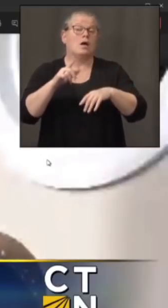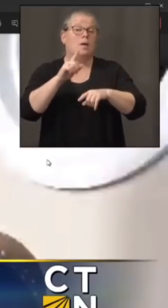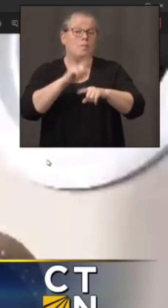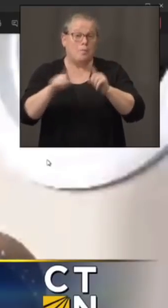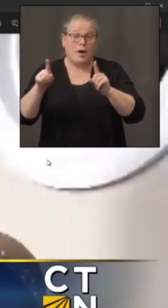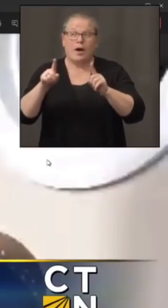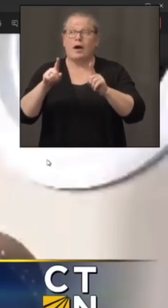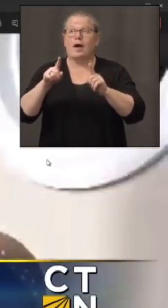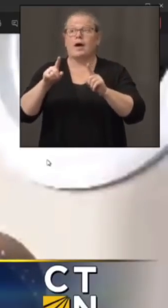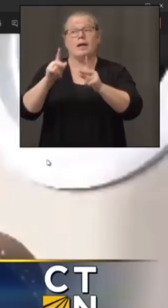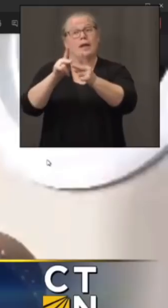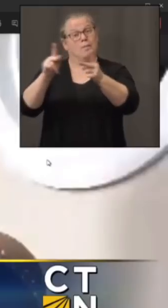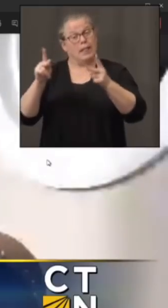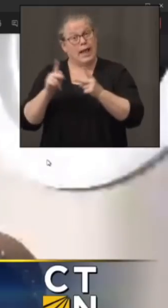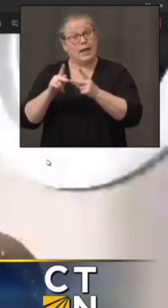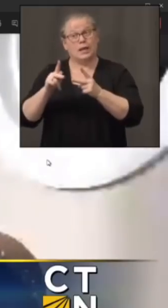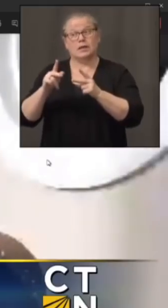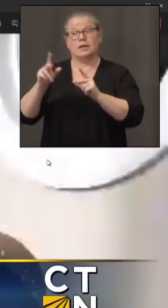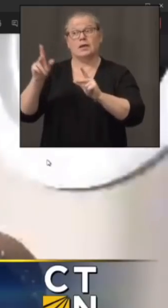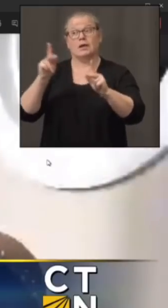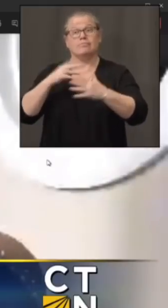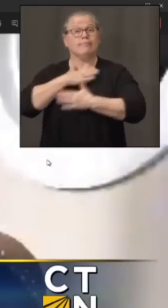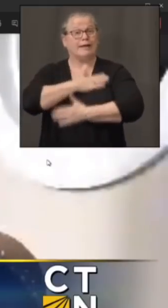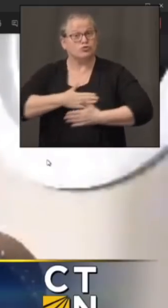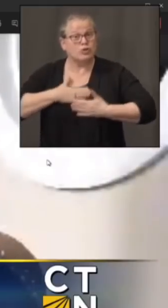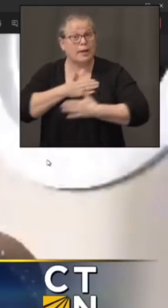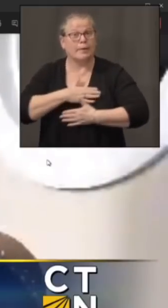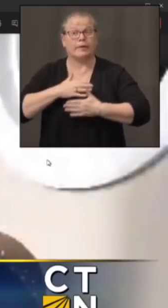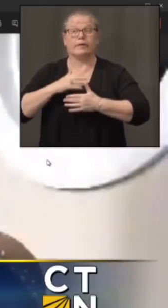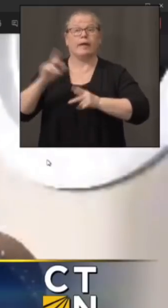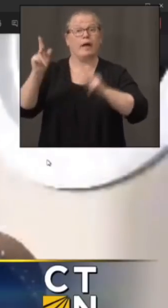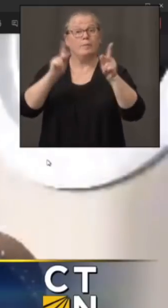congregate settings where it's purely entertainment. So